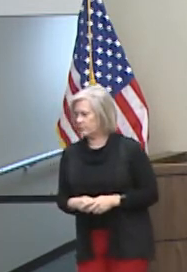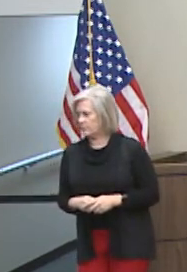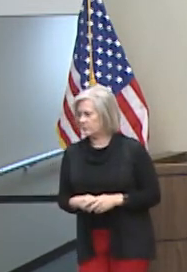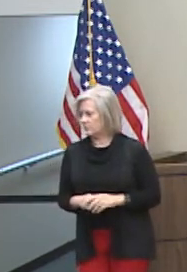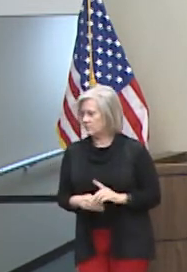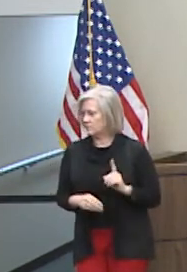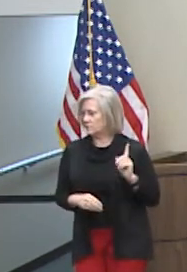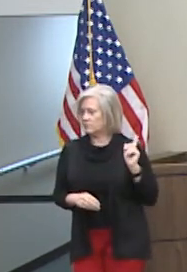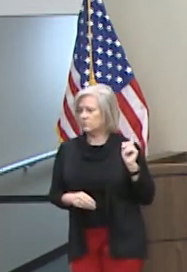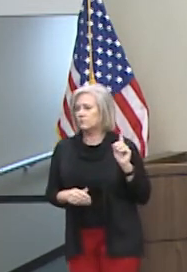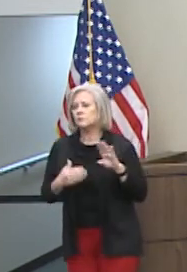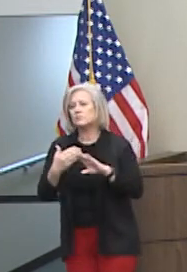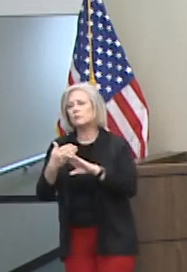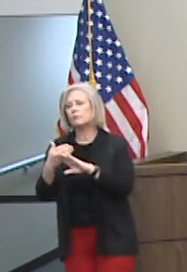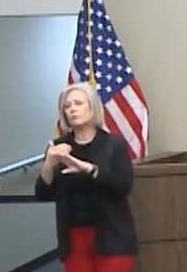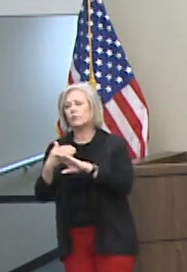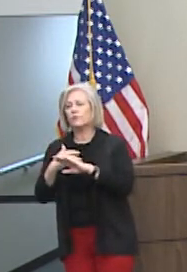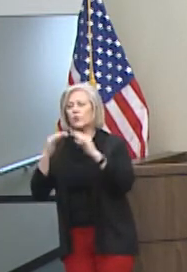Before we move on,